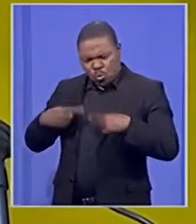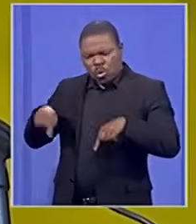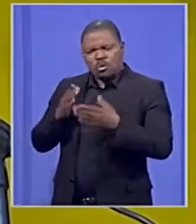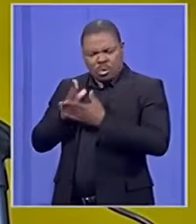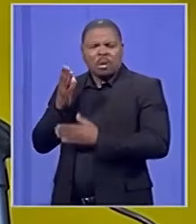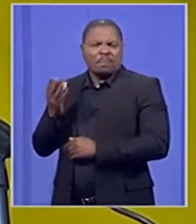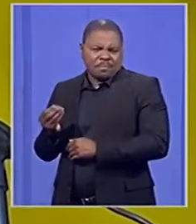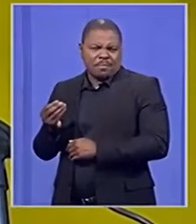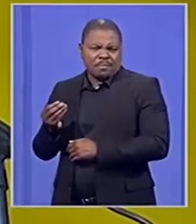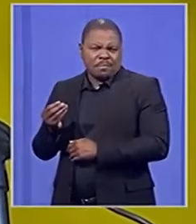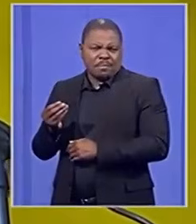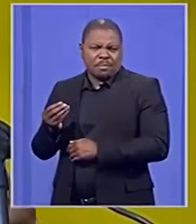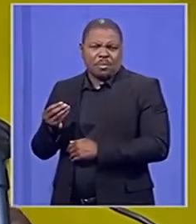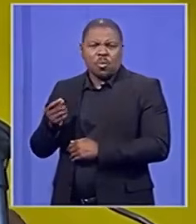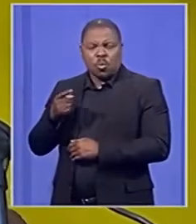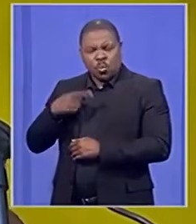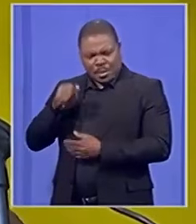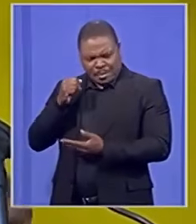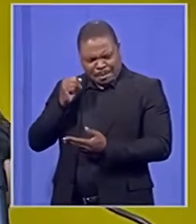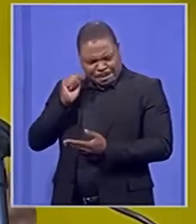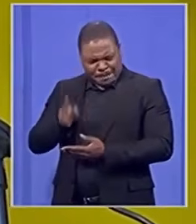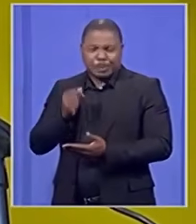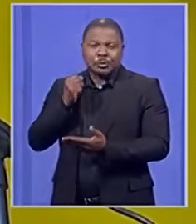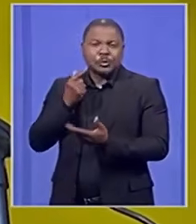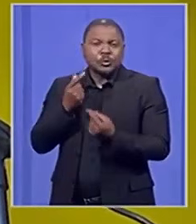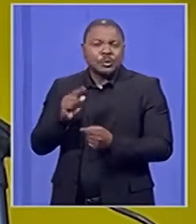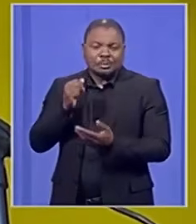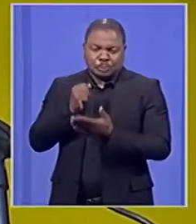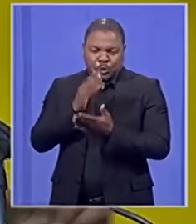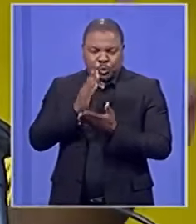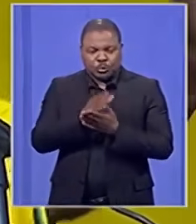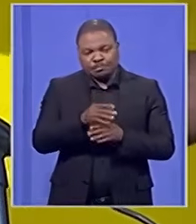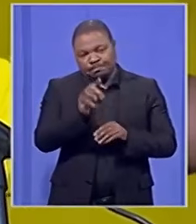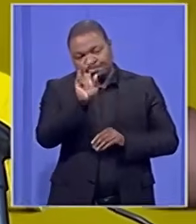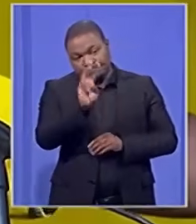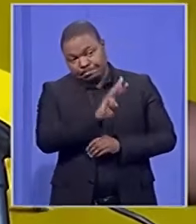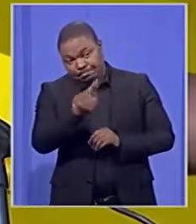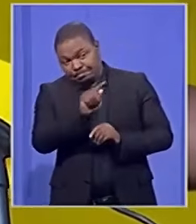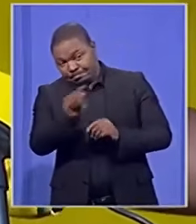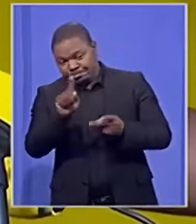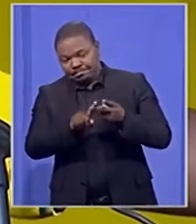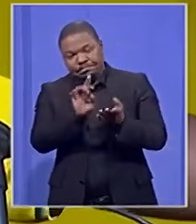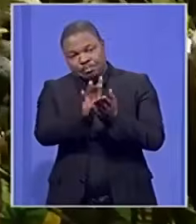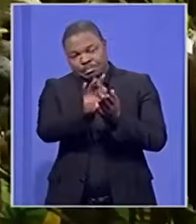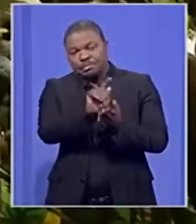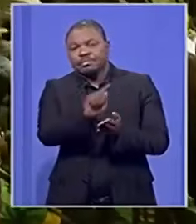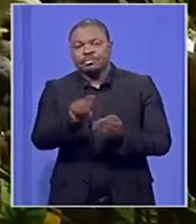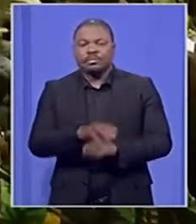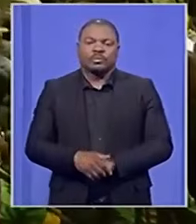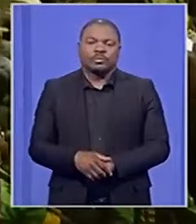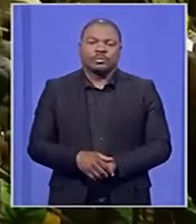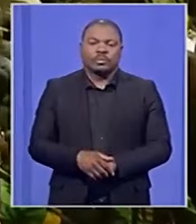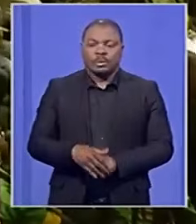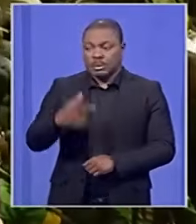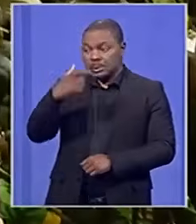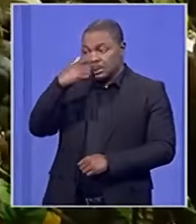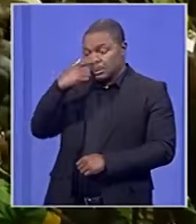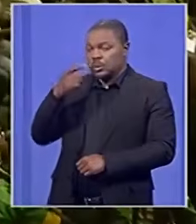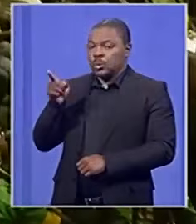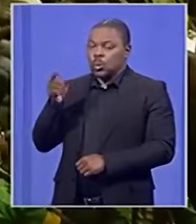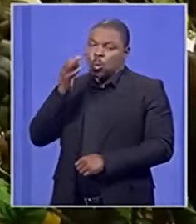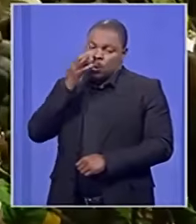right to ensure that we deal with them and show them the door. Ramaphosa o re diphephetso